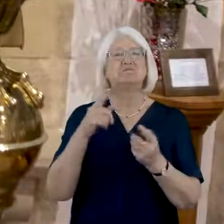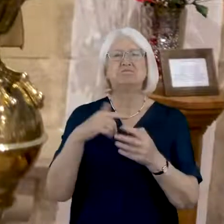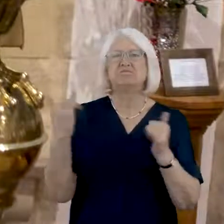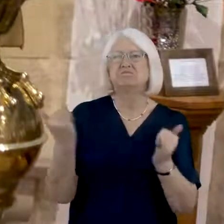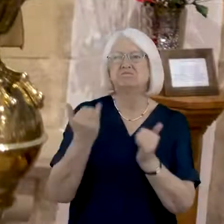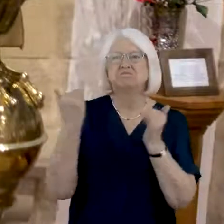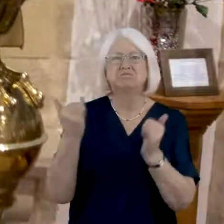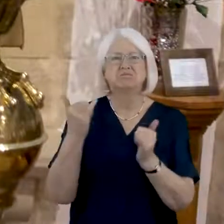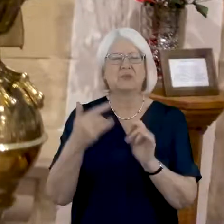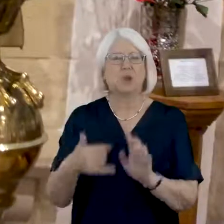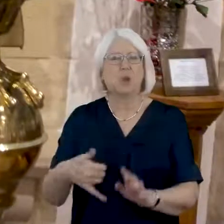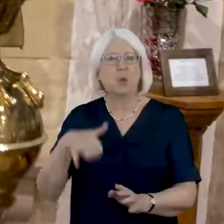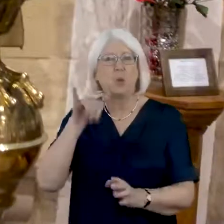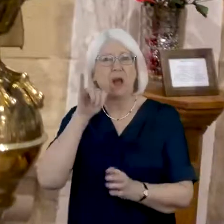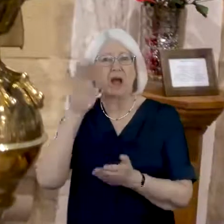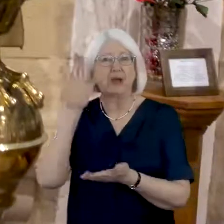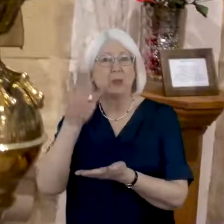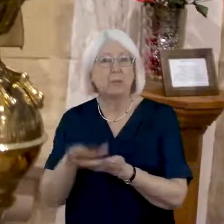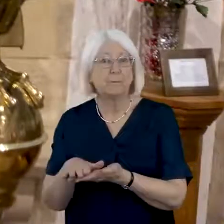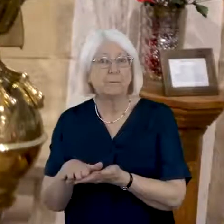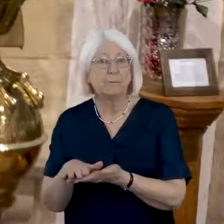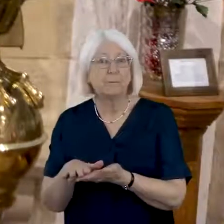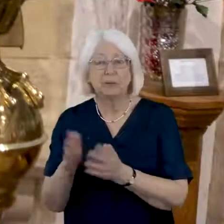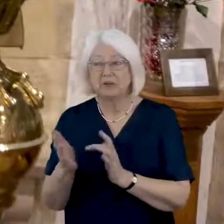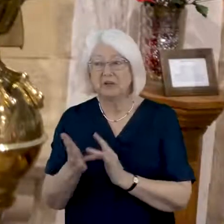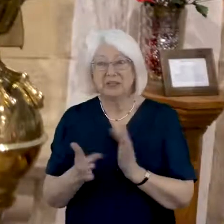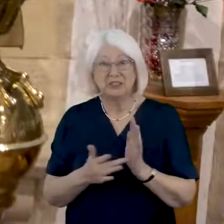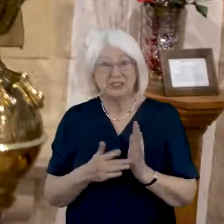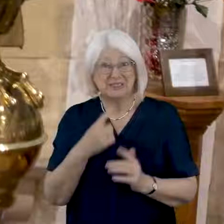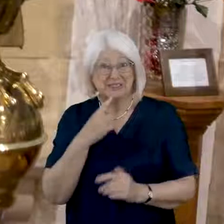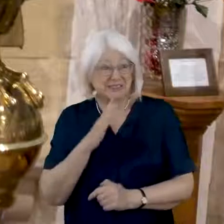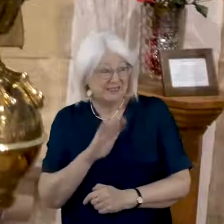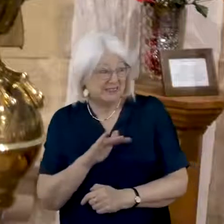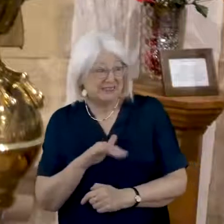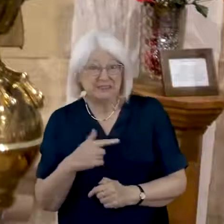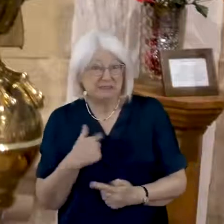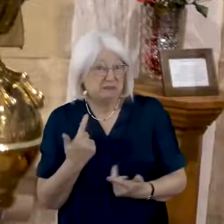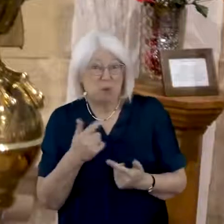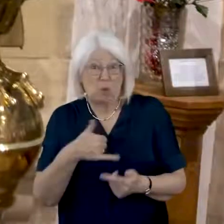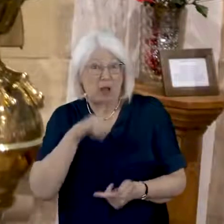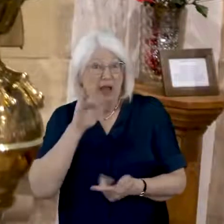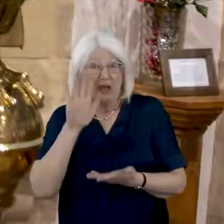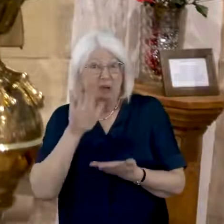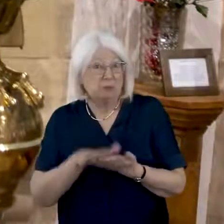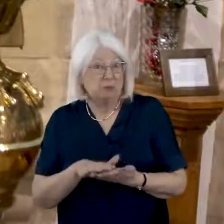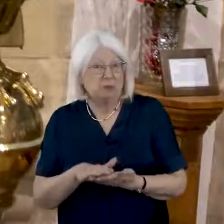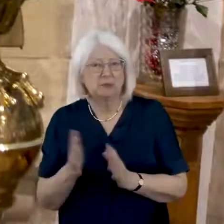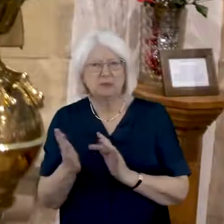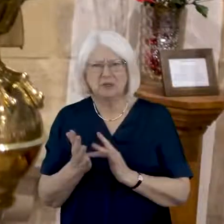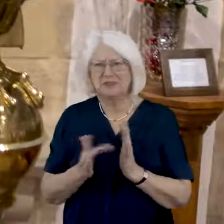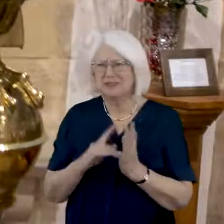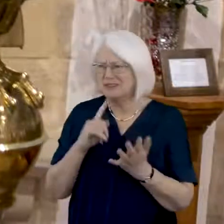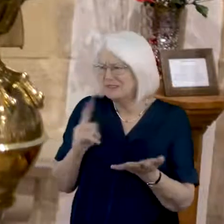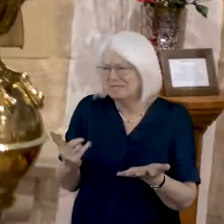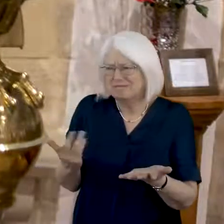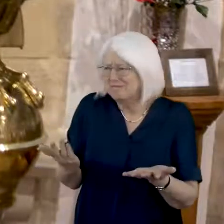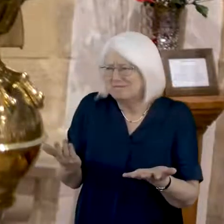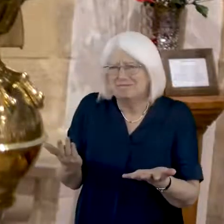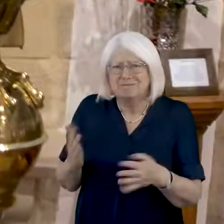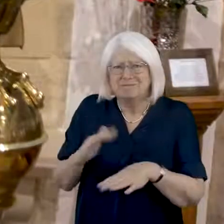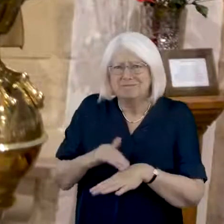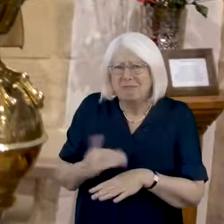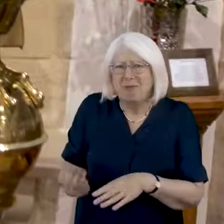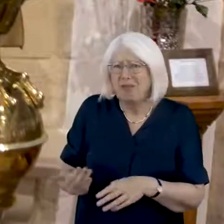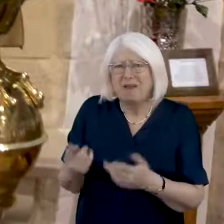him, "They have no wine." And Jesus said to her, "Woman, what concern is that